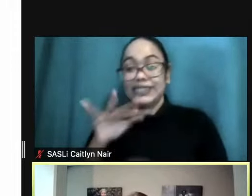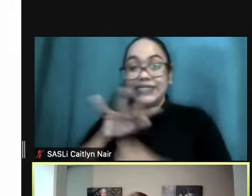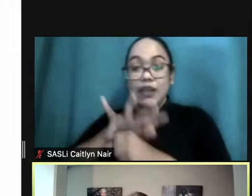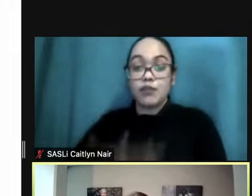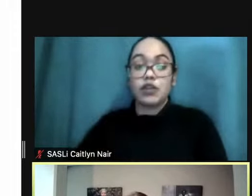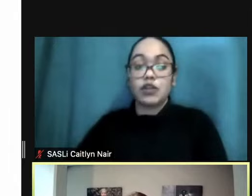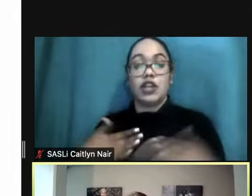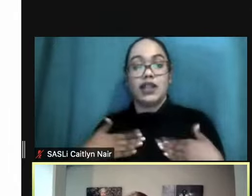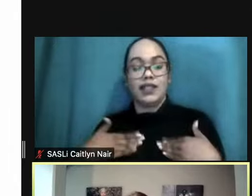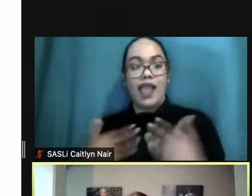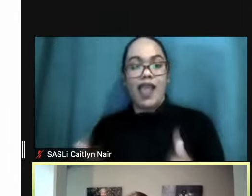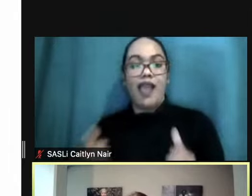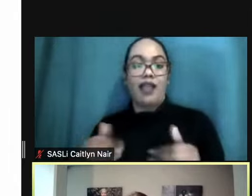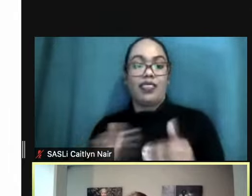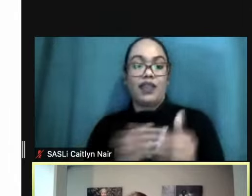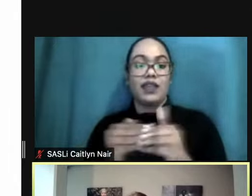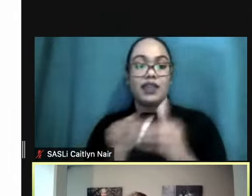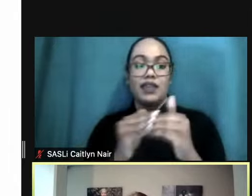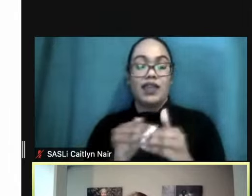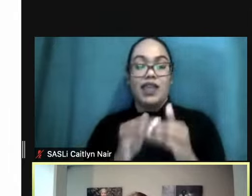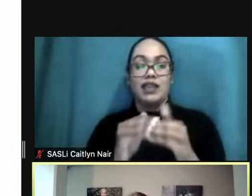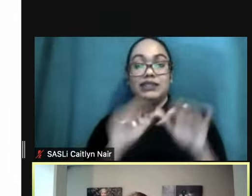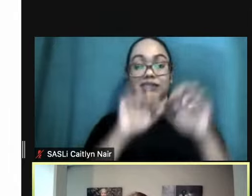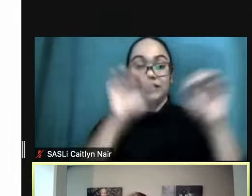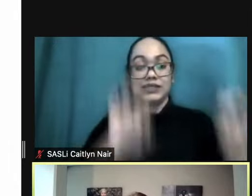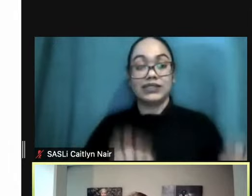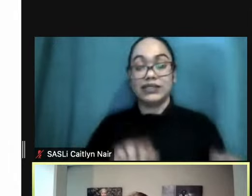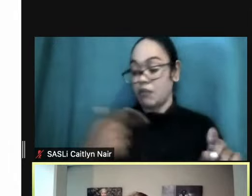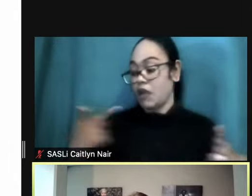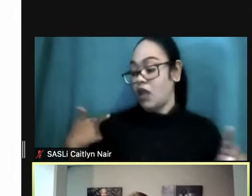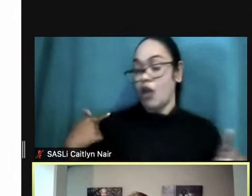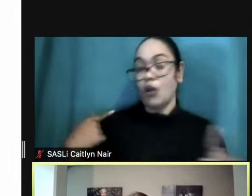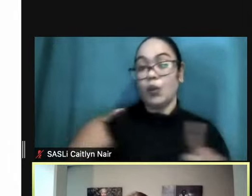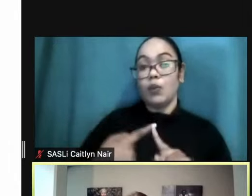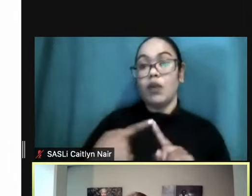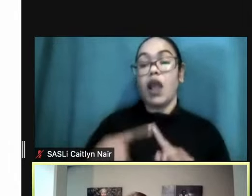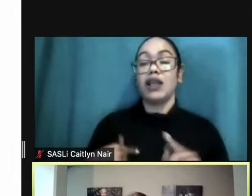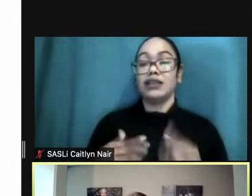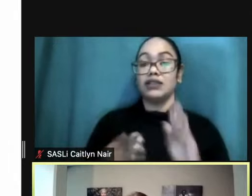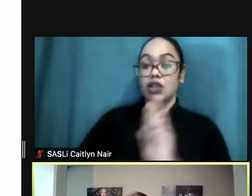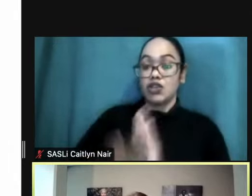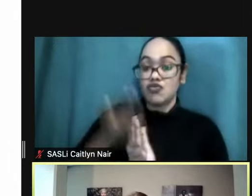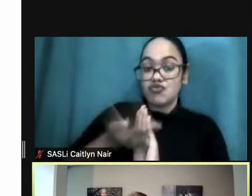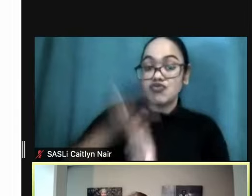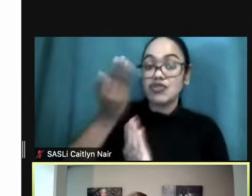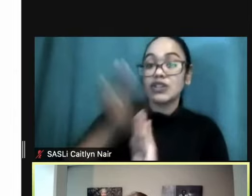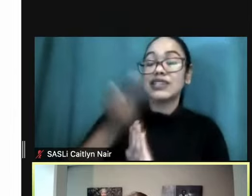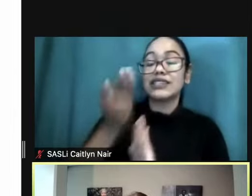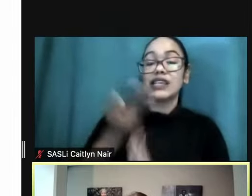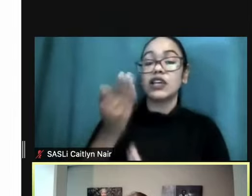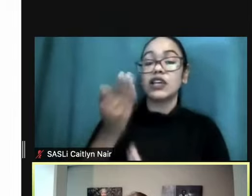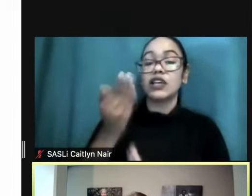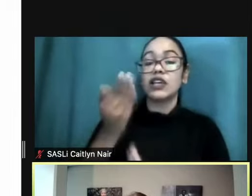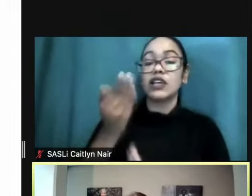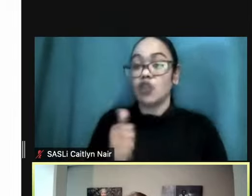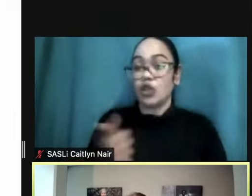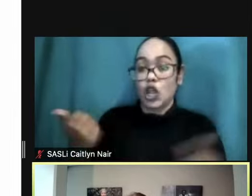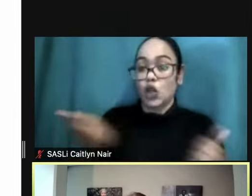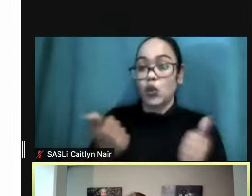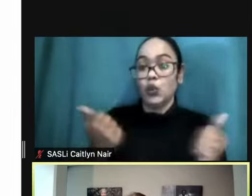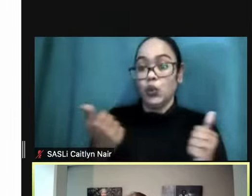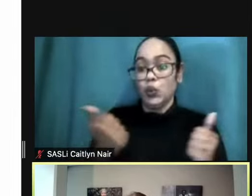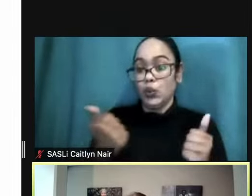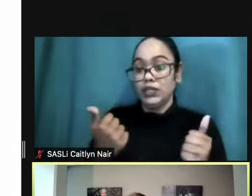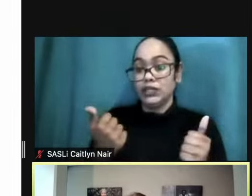healthcare system in the next few days and weeks. And the only thing, if it's any good about detection of variants, is that